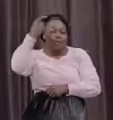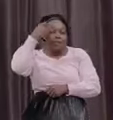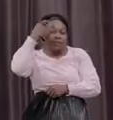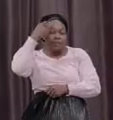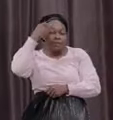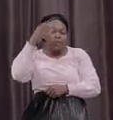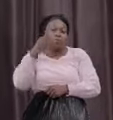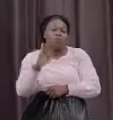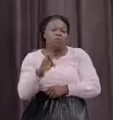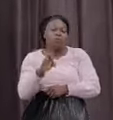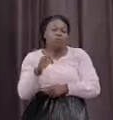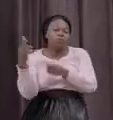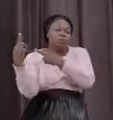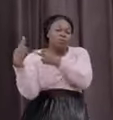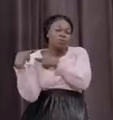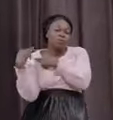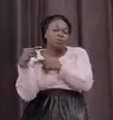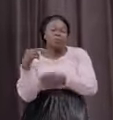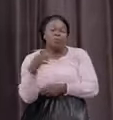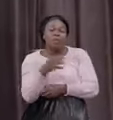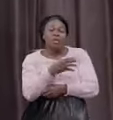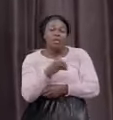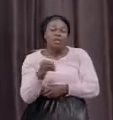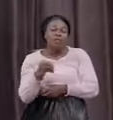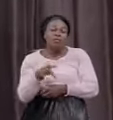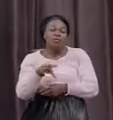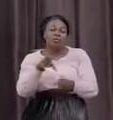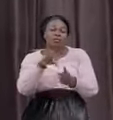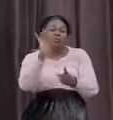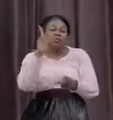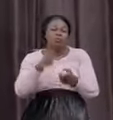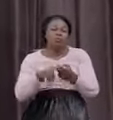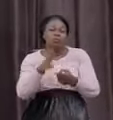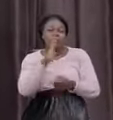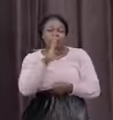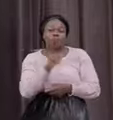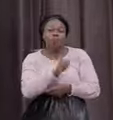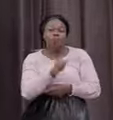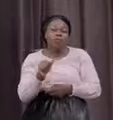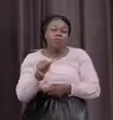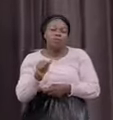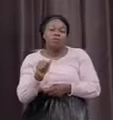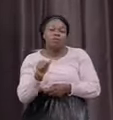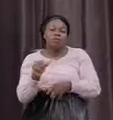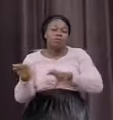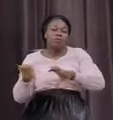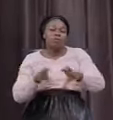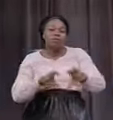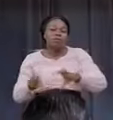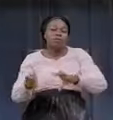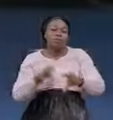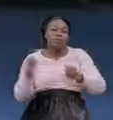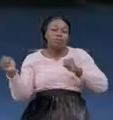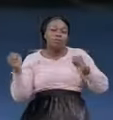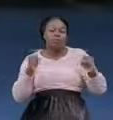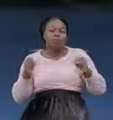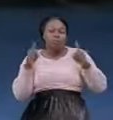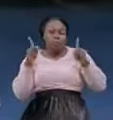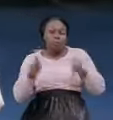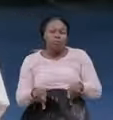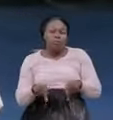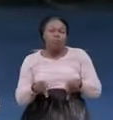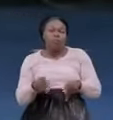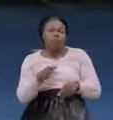accountability. I choose to be a pacifist. I frown against ethnic bigotry,